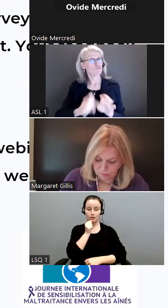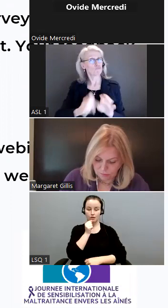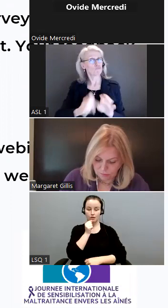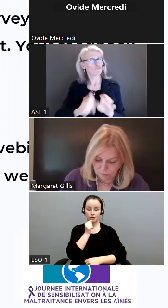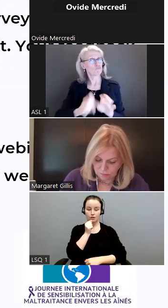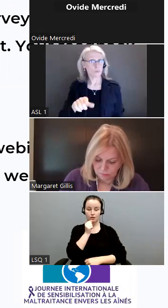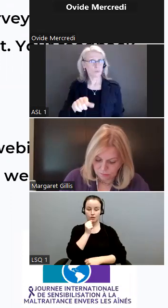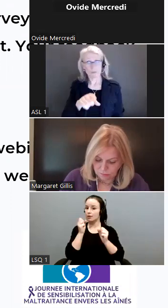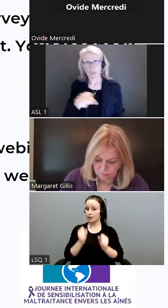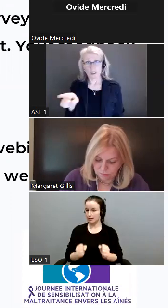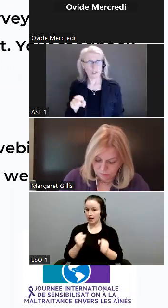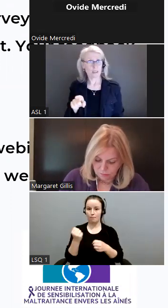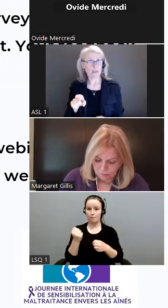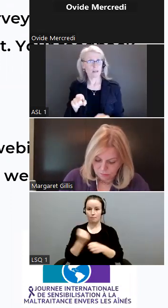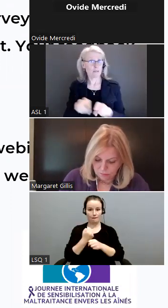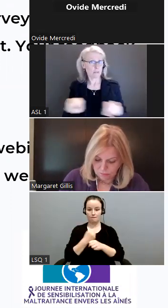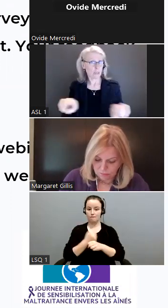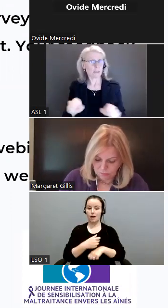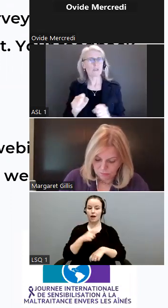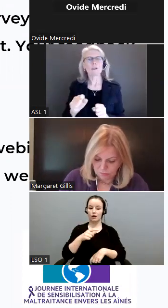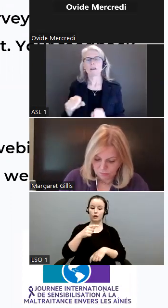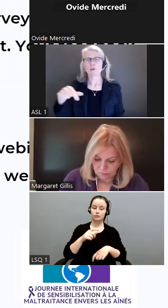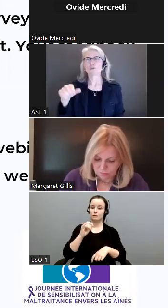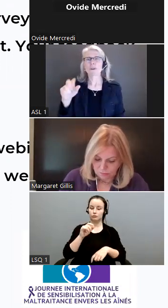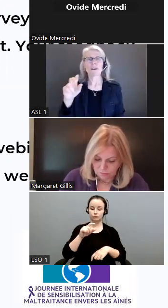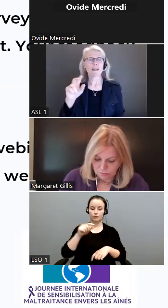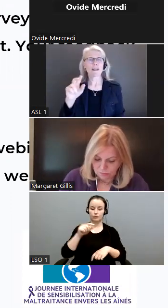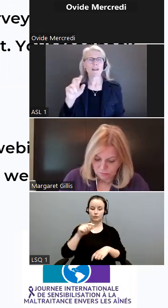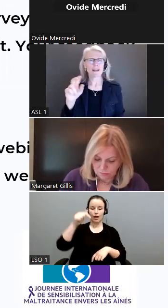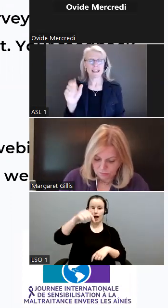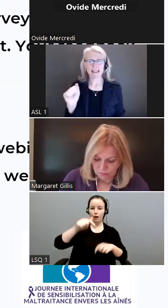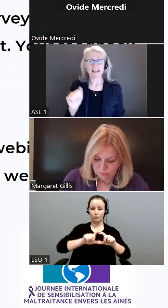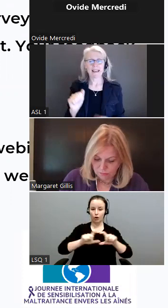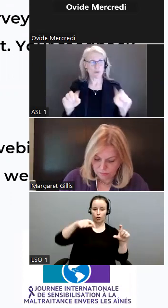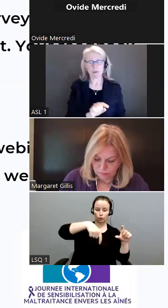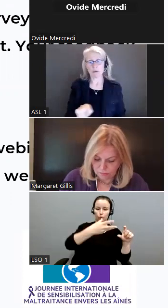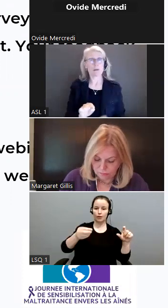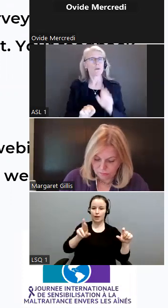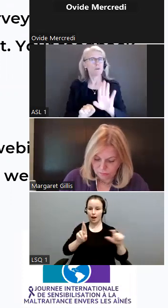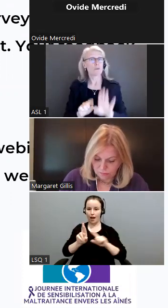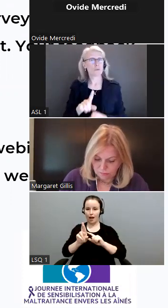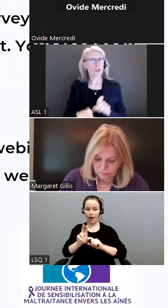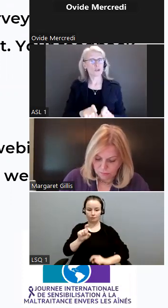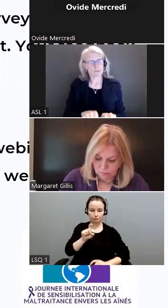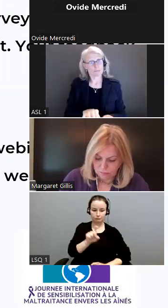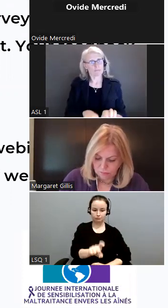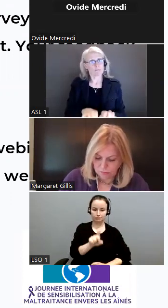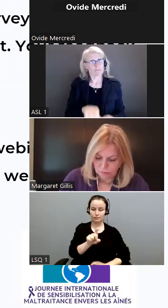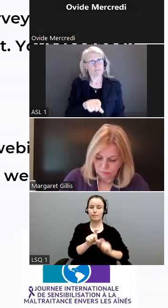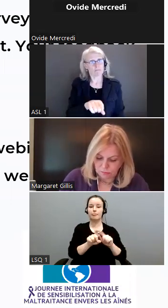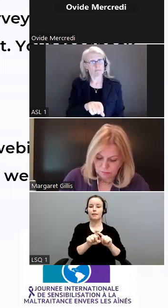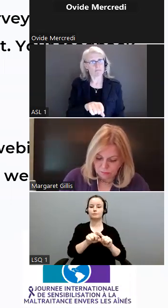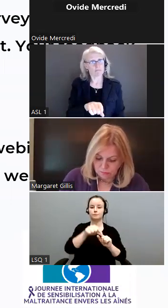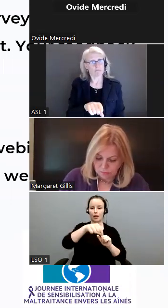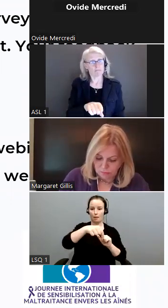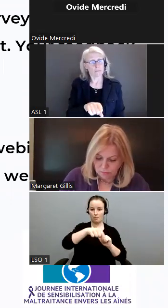speakers today, you can click on the little Q&A icon at the bottom of your screen and type your question in there. Just to be